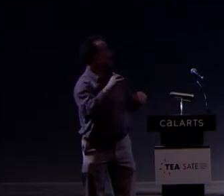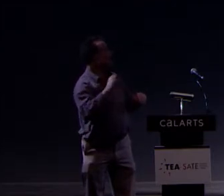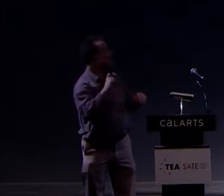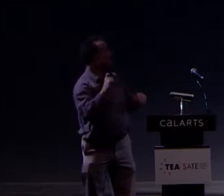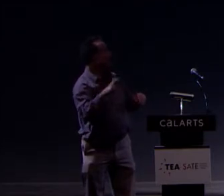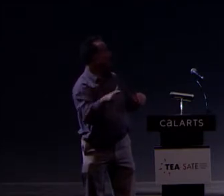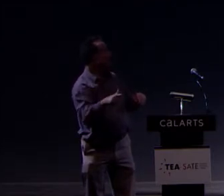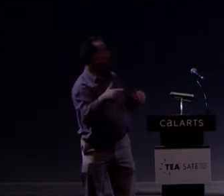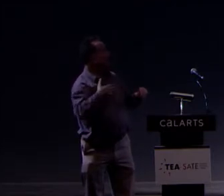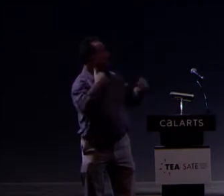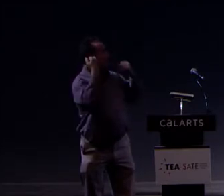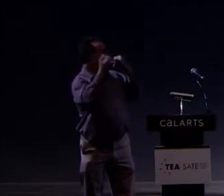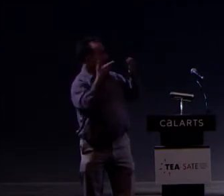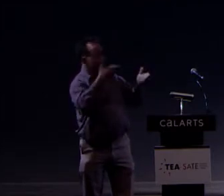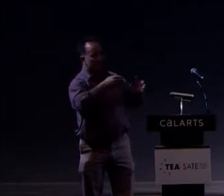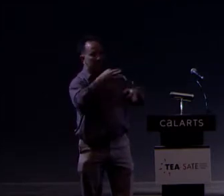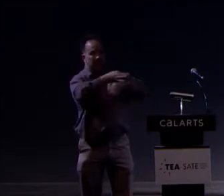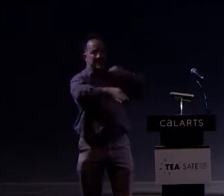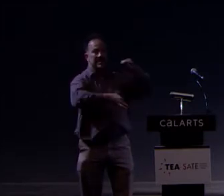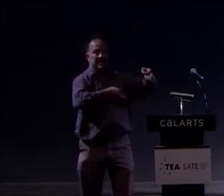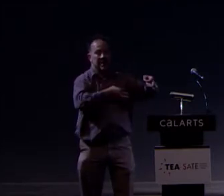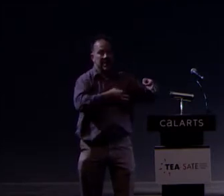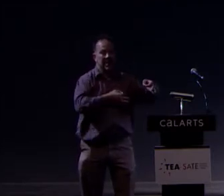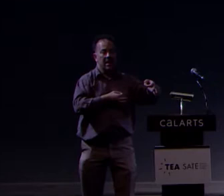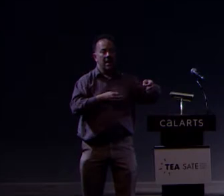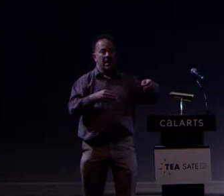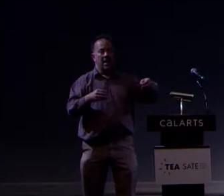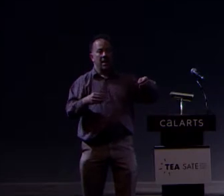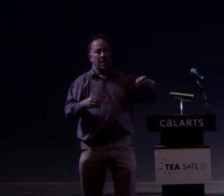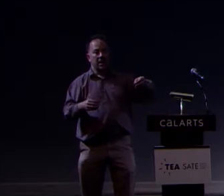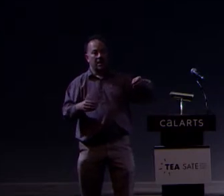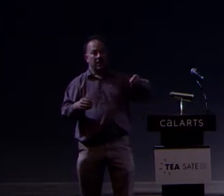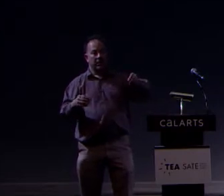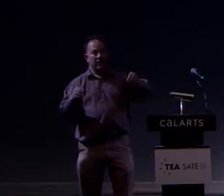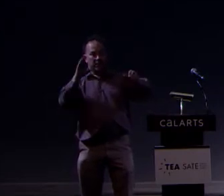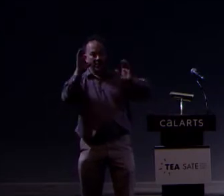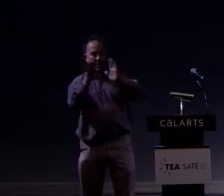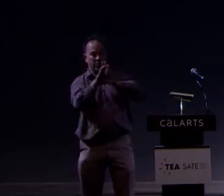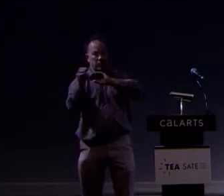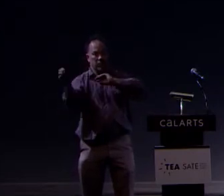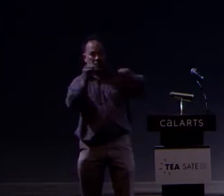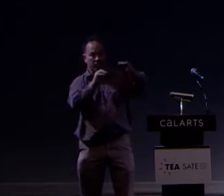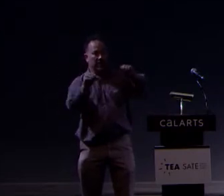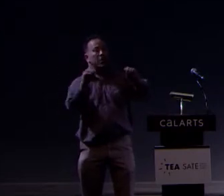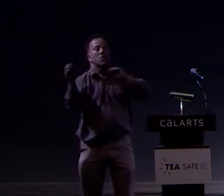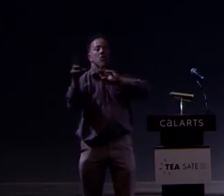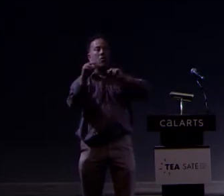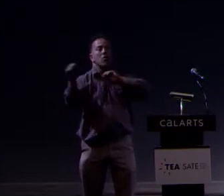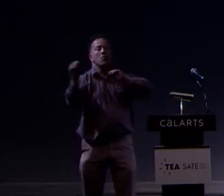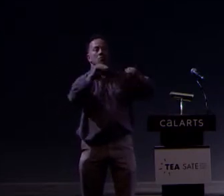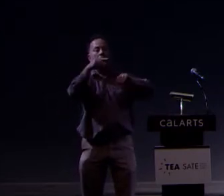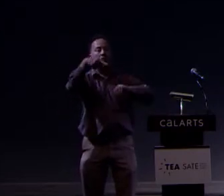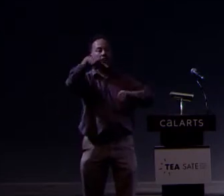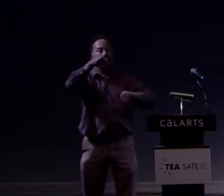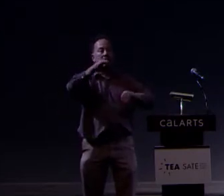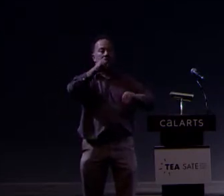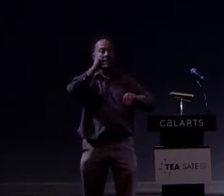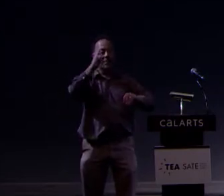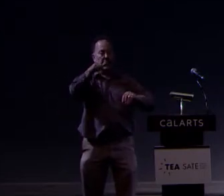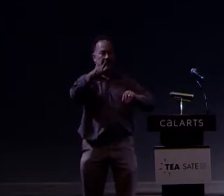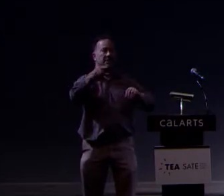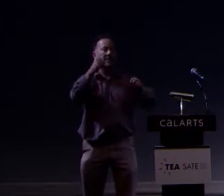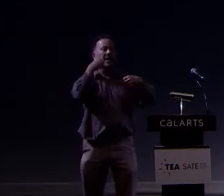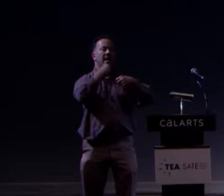here was that instead of moving the image, move the pixels and create the image by